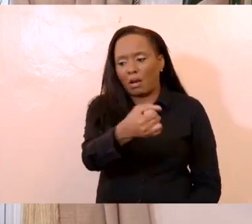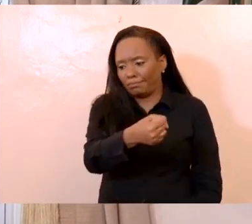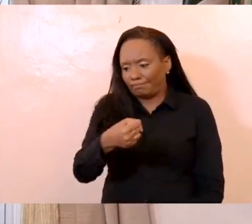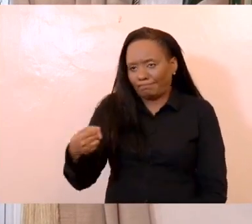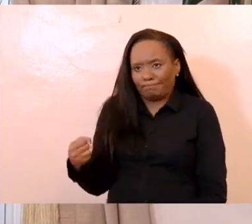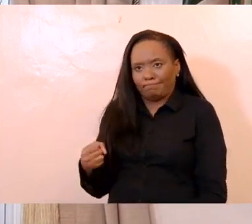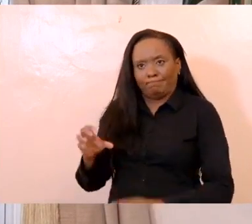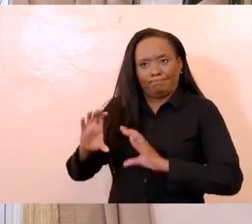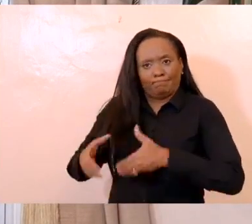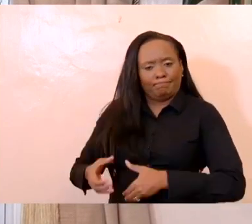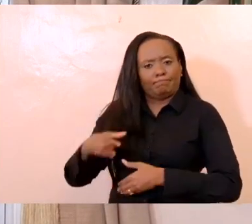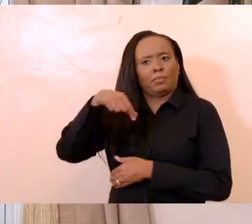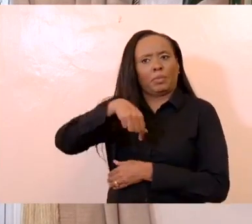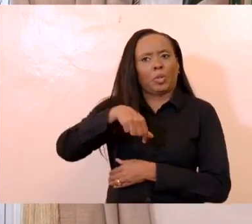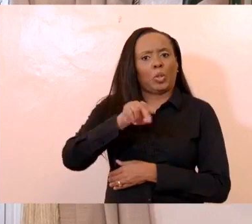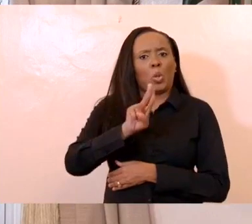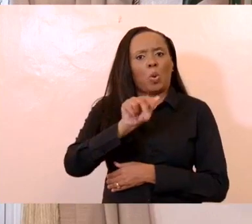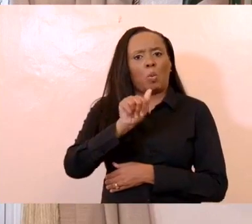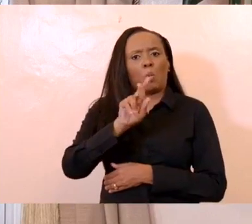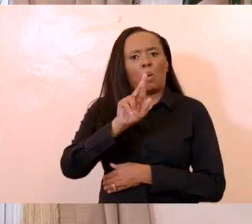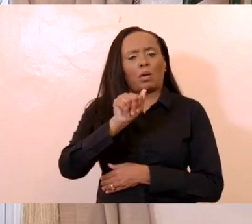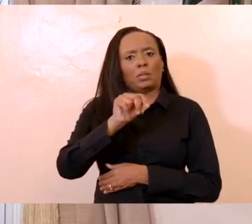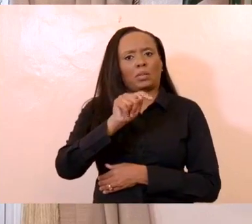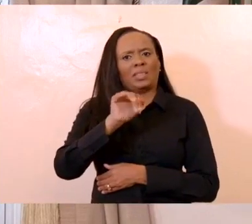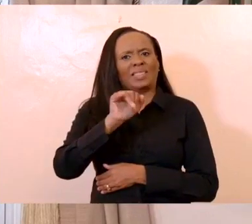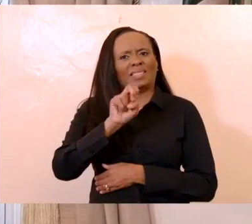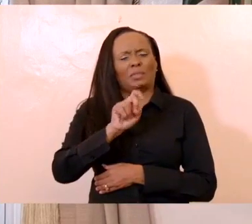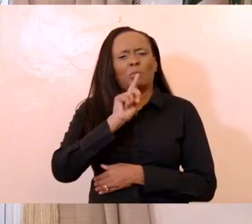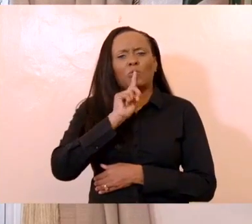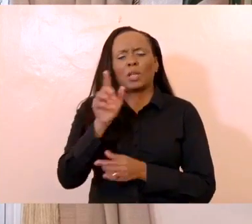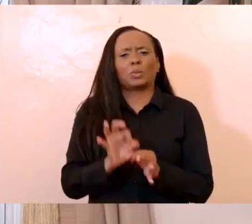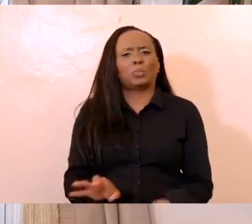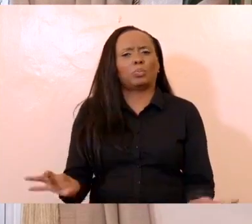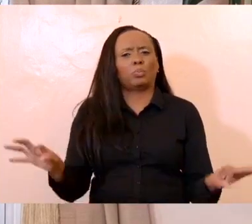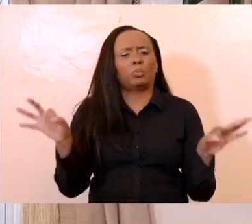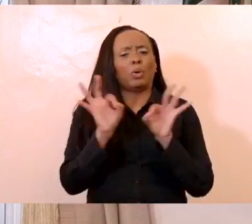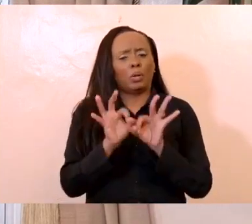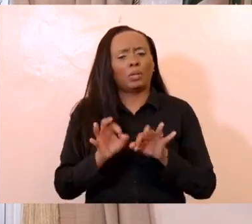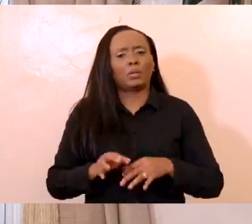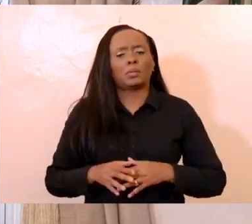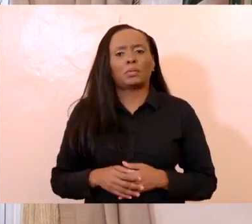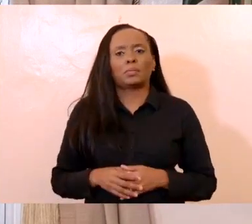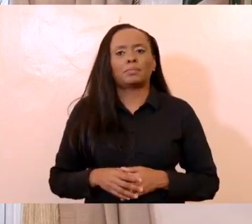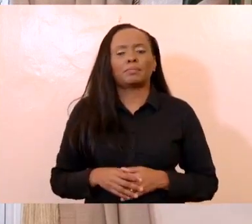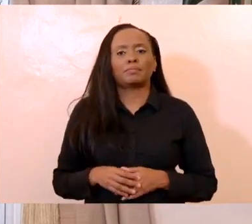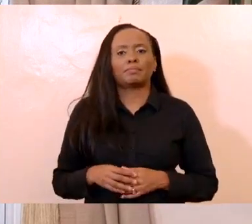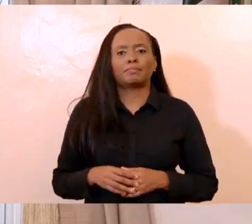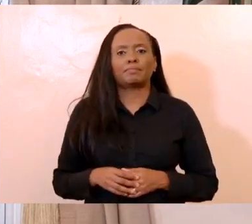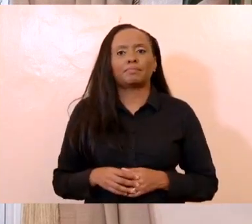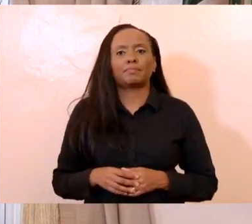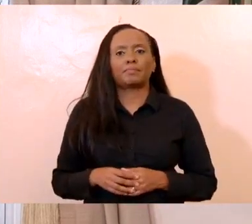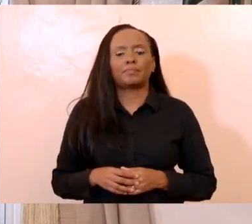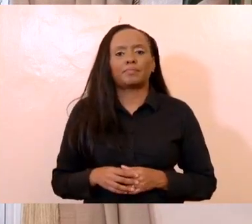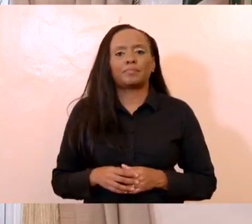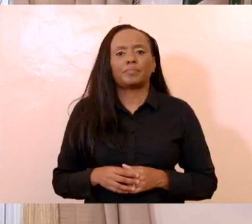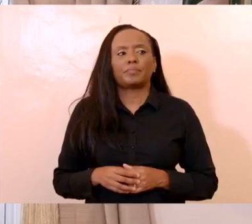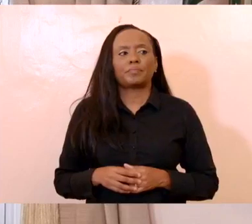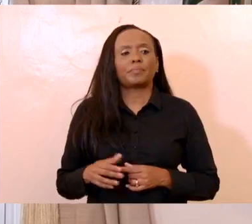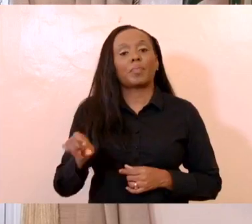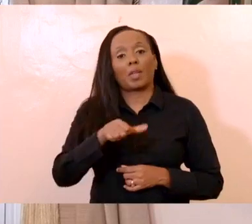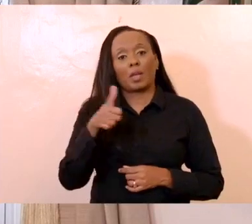on. And that is also very important later on. The other thing we start to look at is try